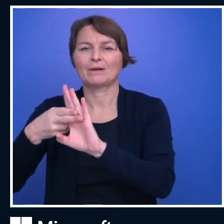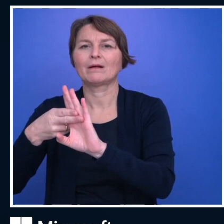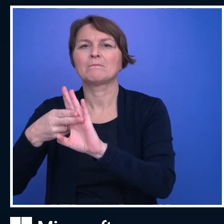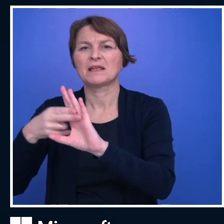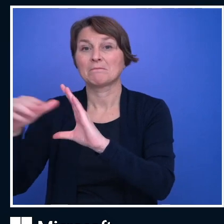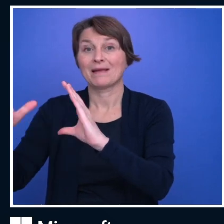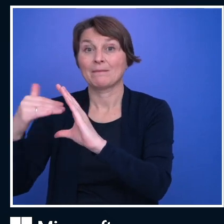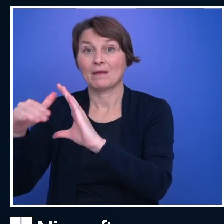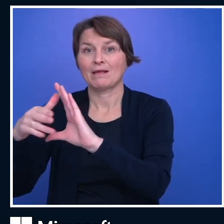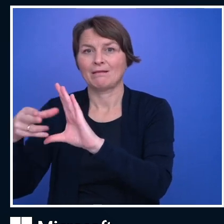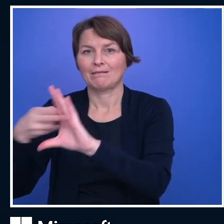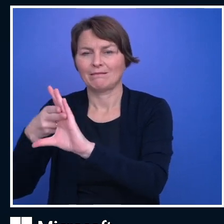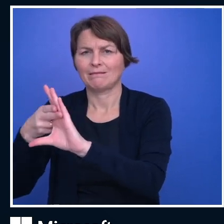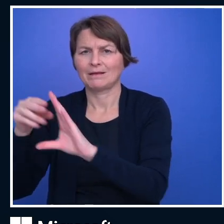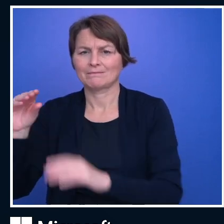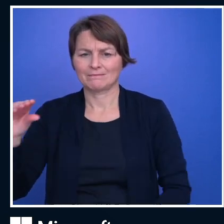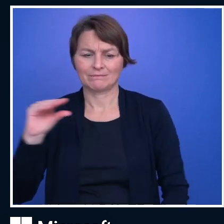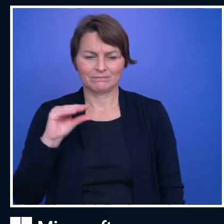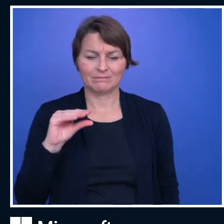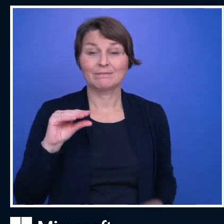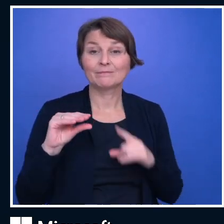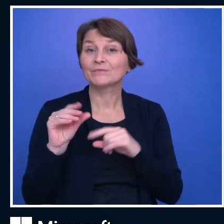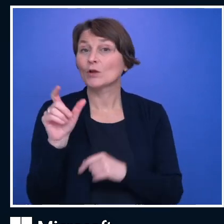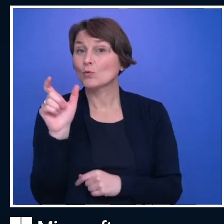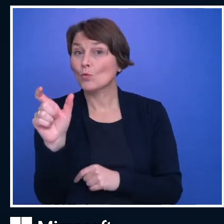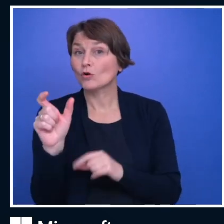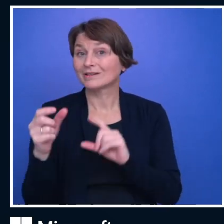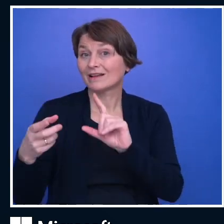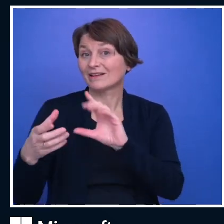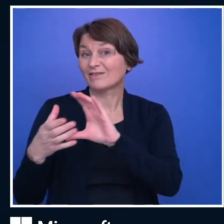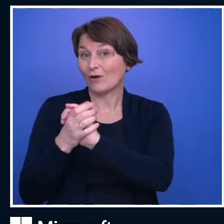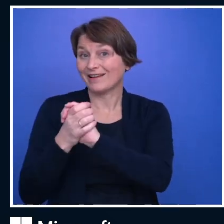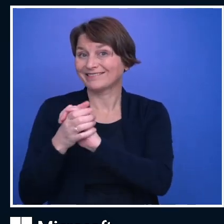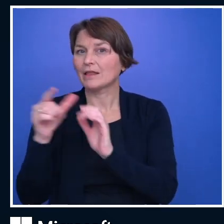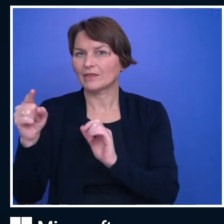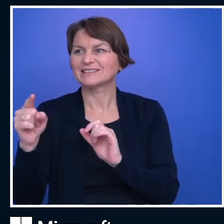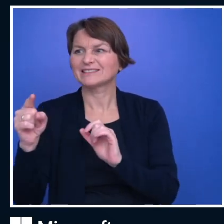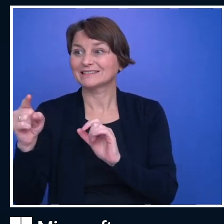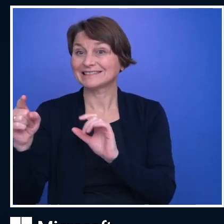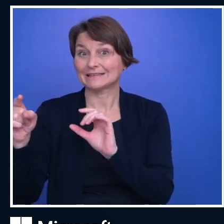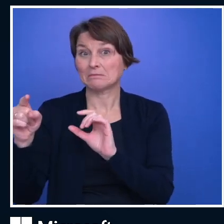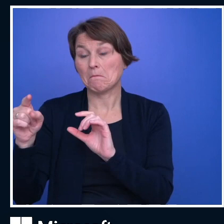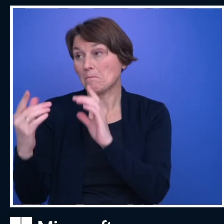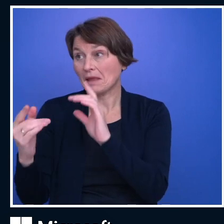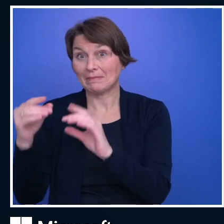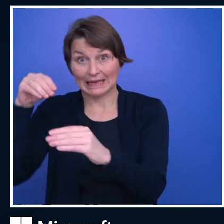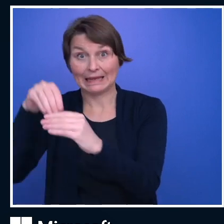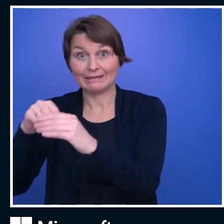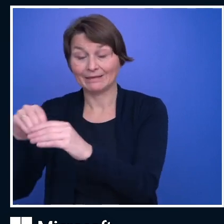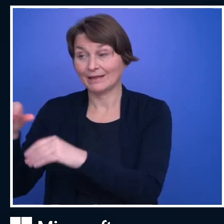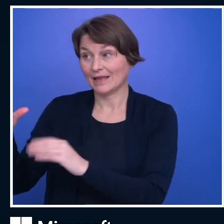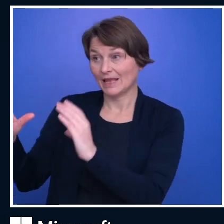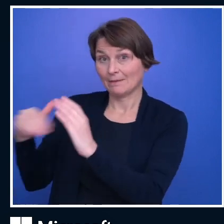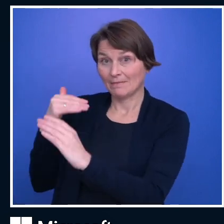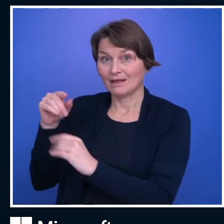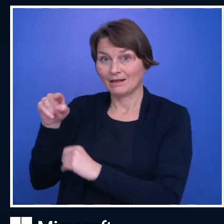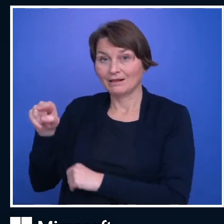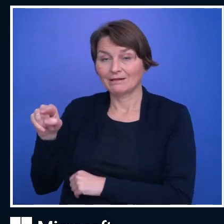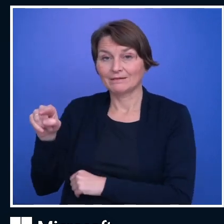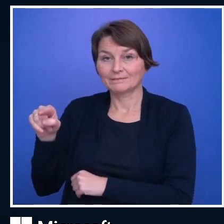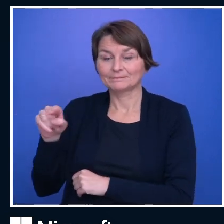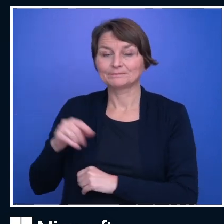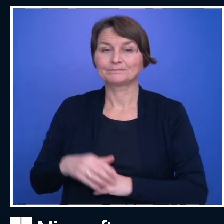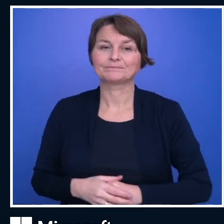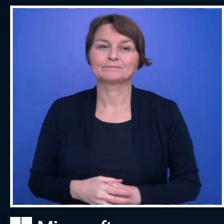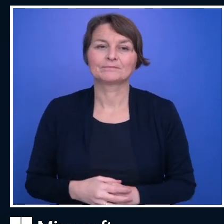the probability that the word friend is in that specific mail? Now, given that the mail is in your inbox is the key right there. Now,